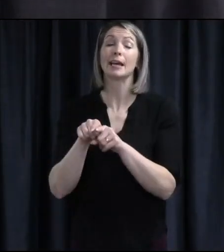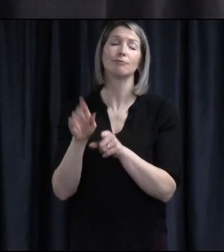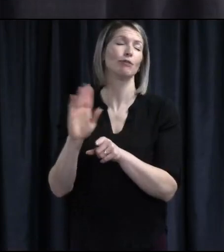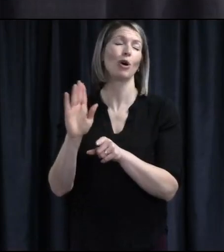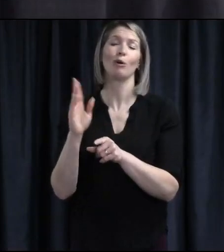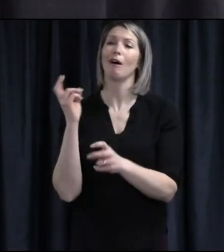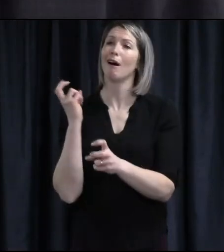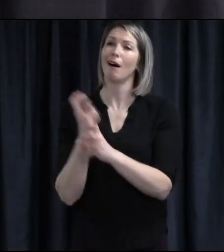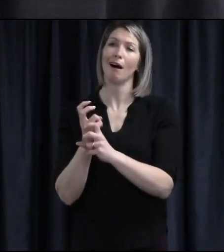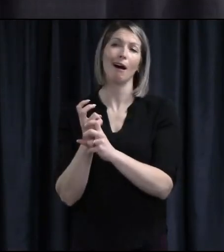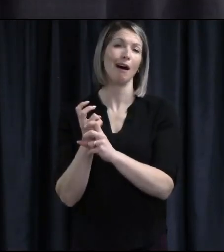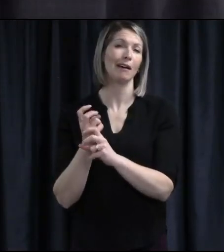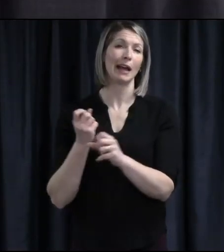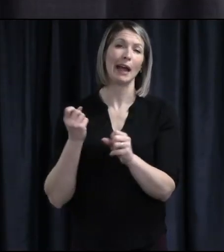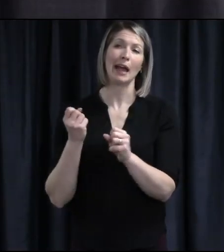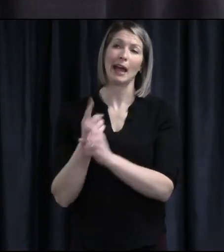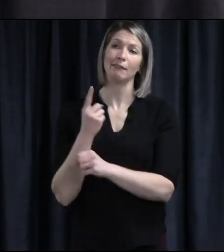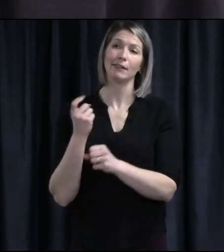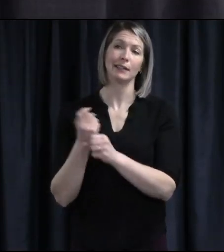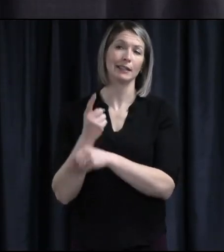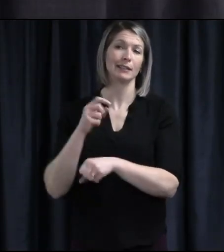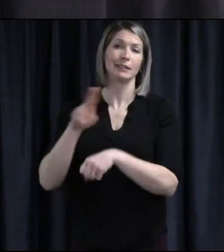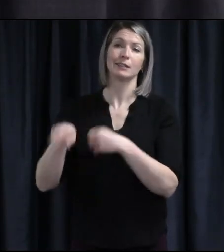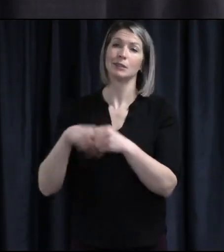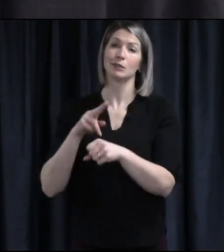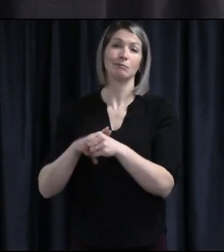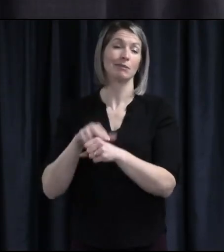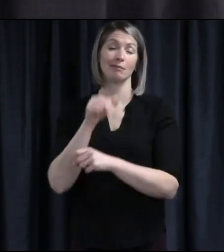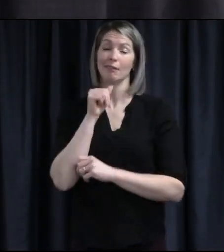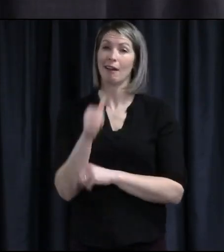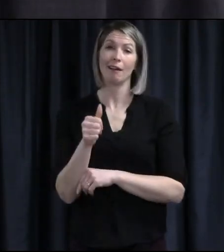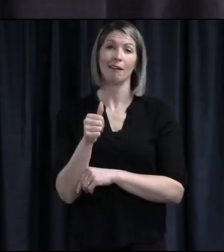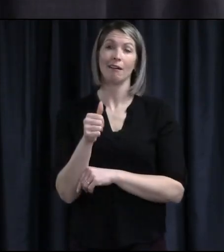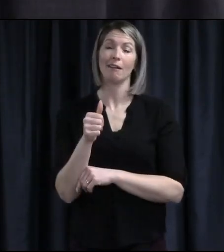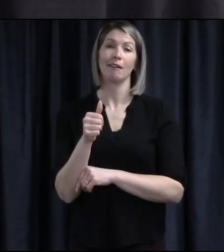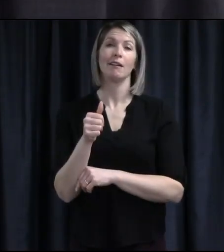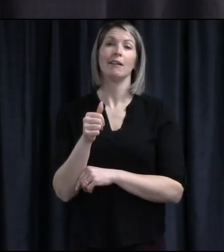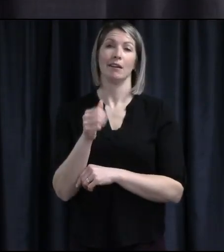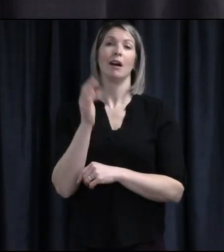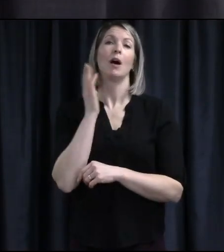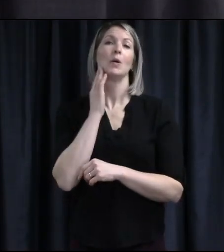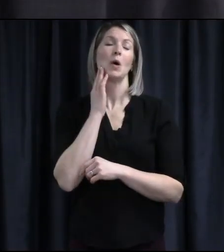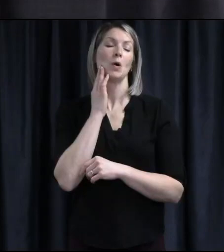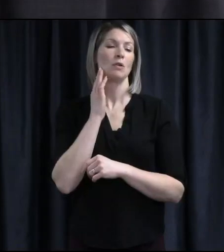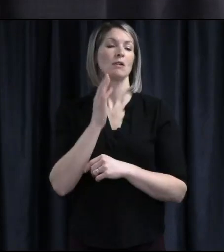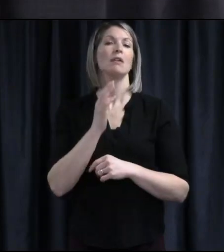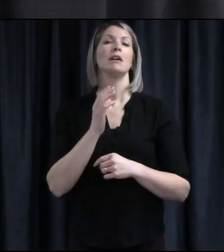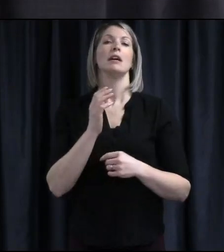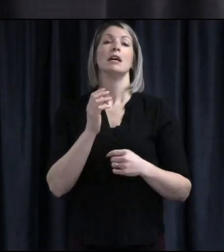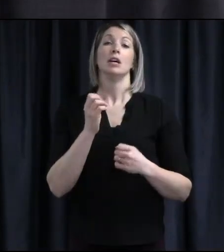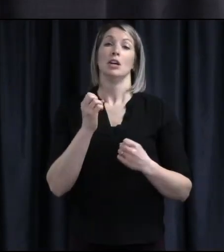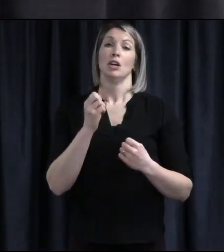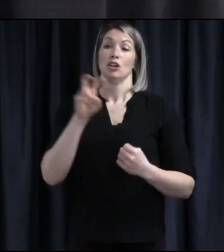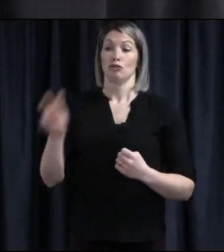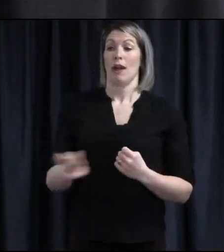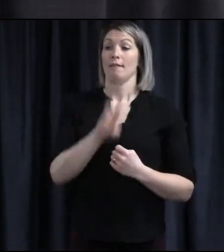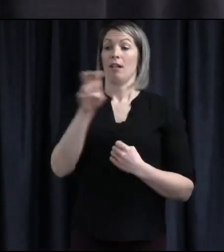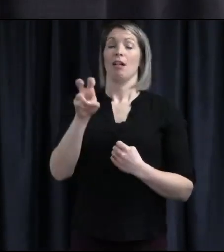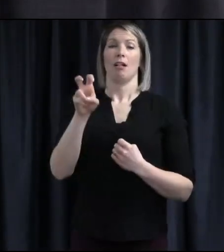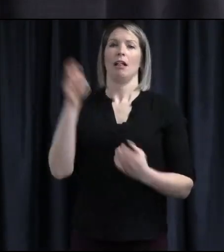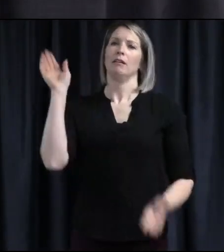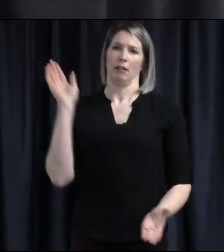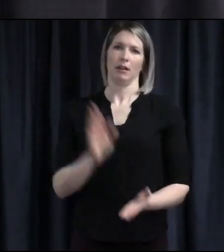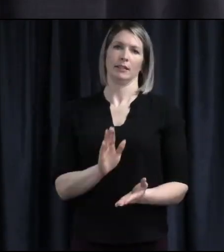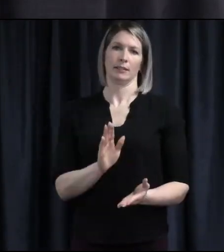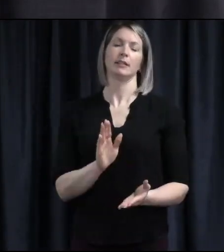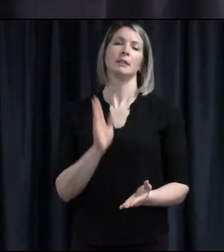And I understand, I've talked to many tourism operators within our province. We're seeing the traveling public, because we're asking